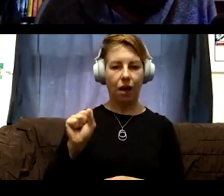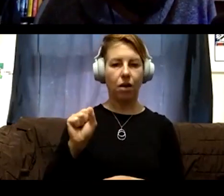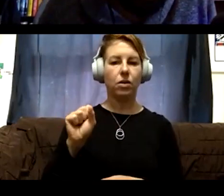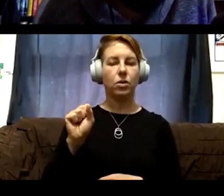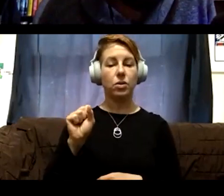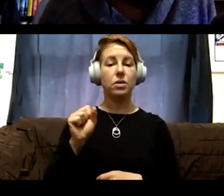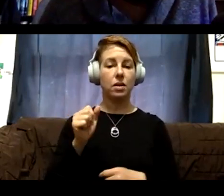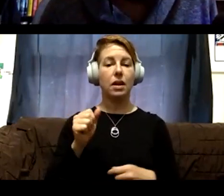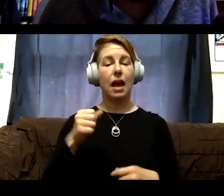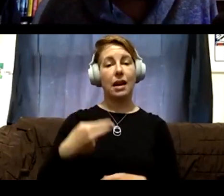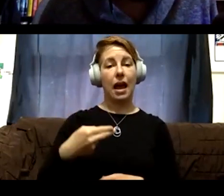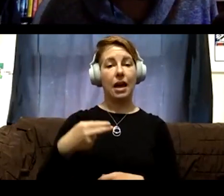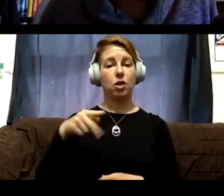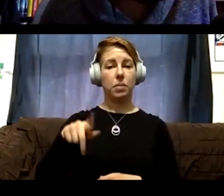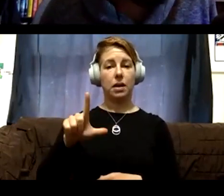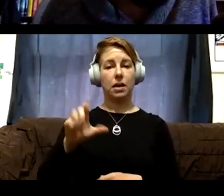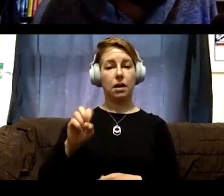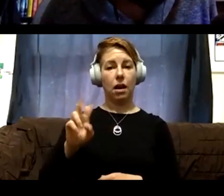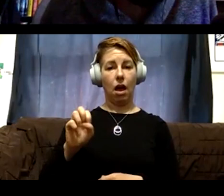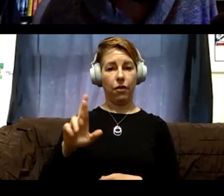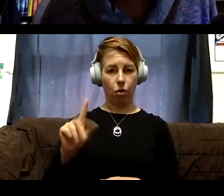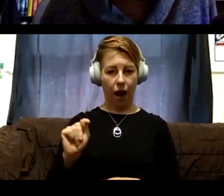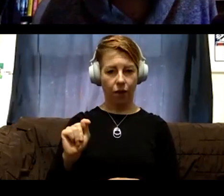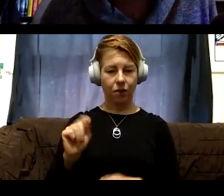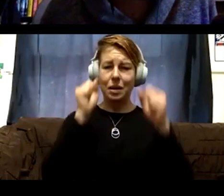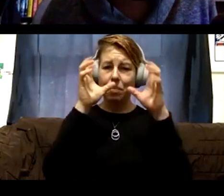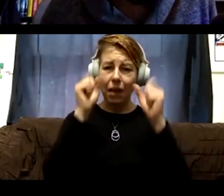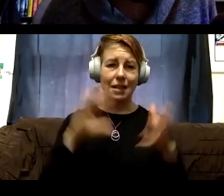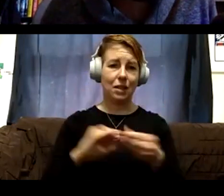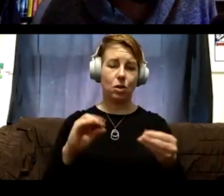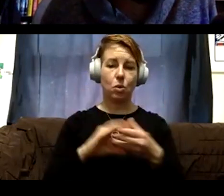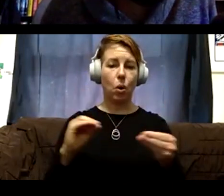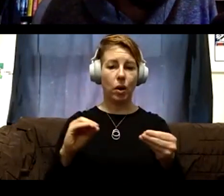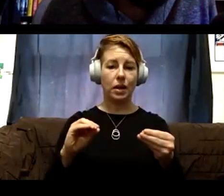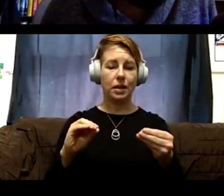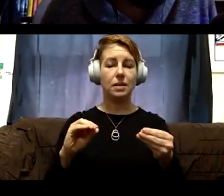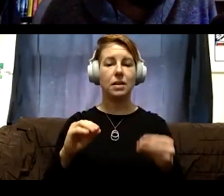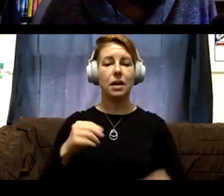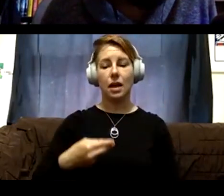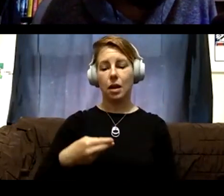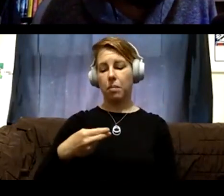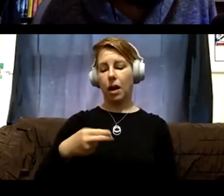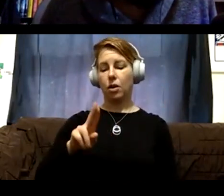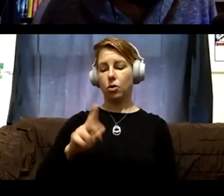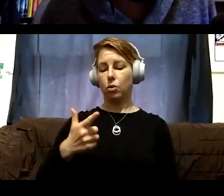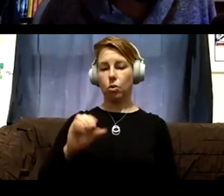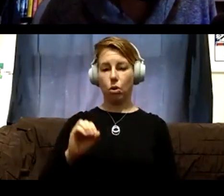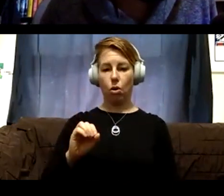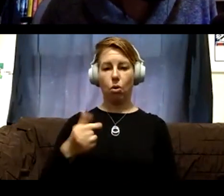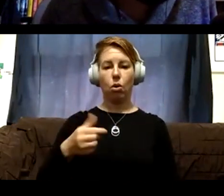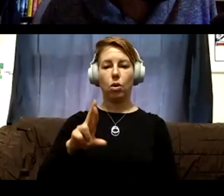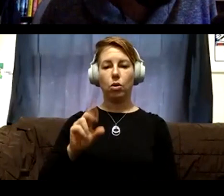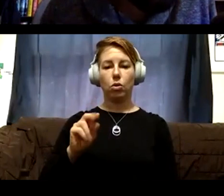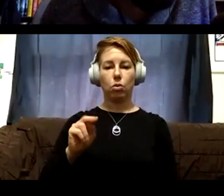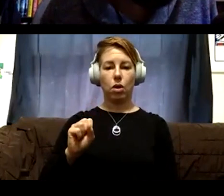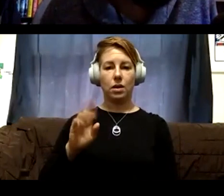H.P. Lovecraft. And Amazing Stories, published by Hugo Gernsback in 1926. To give an